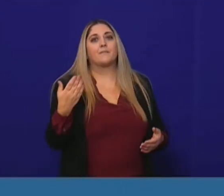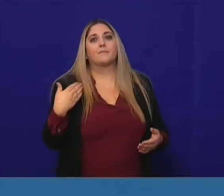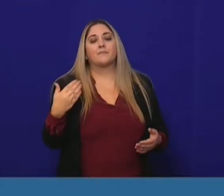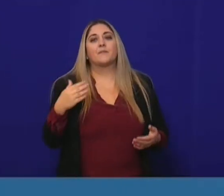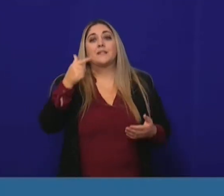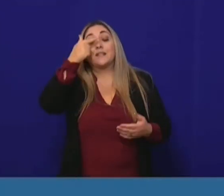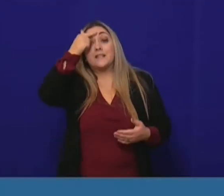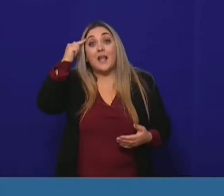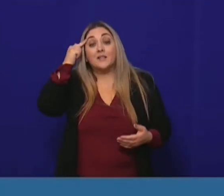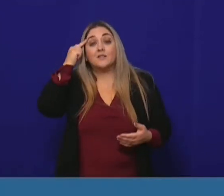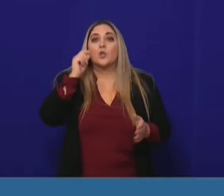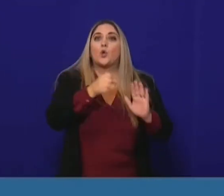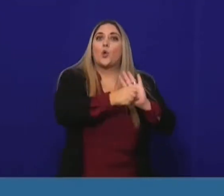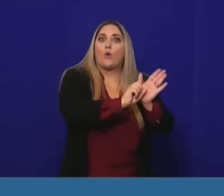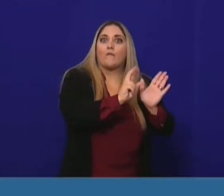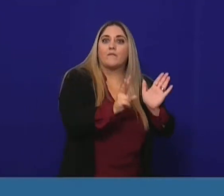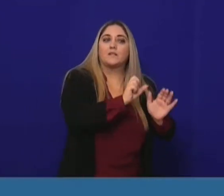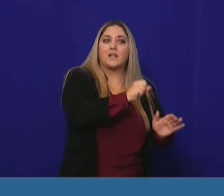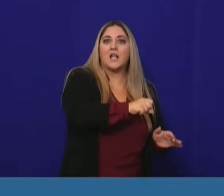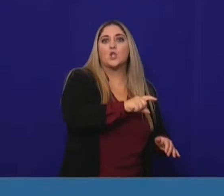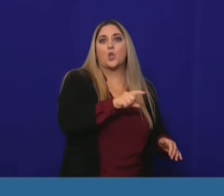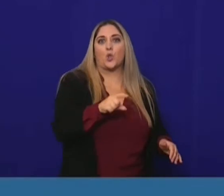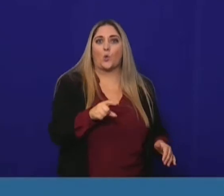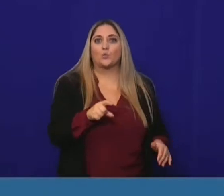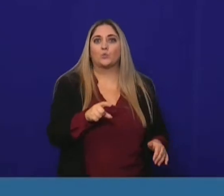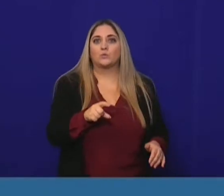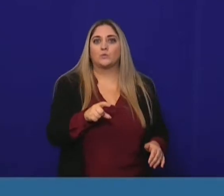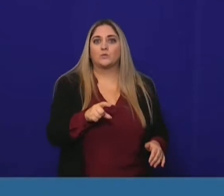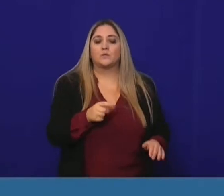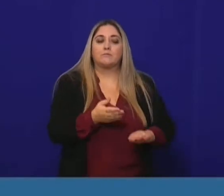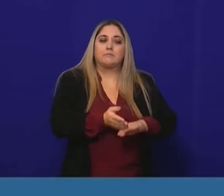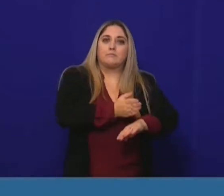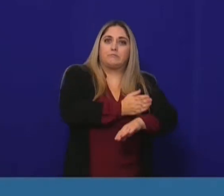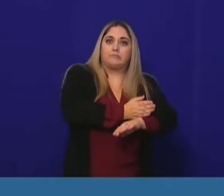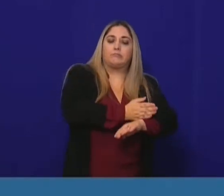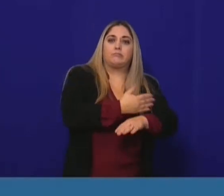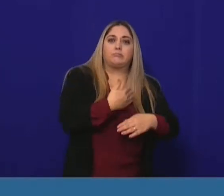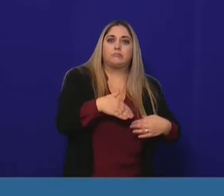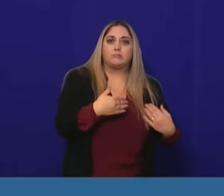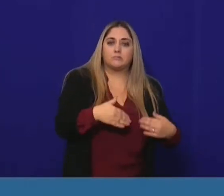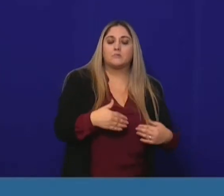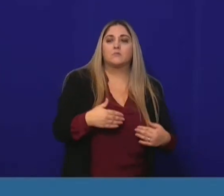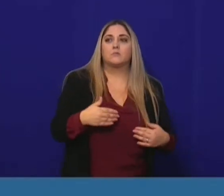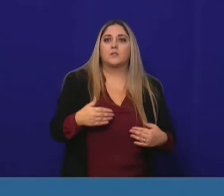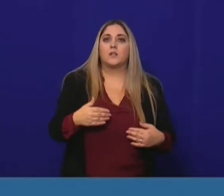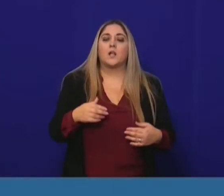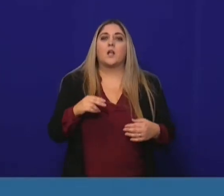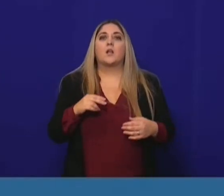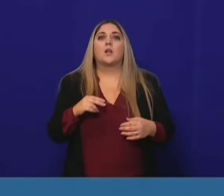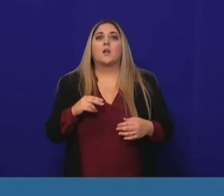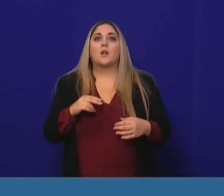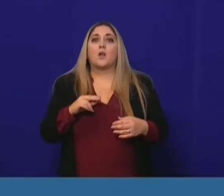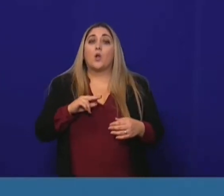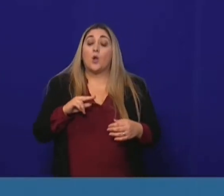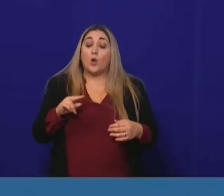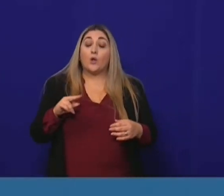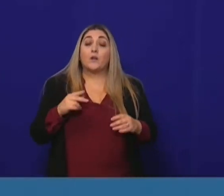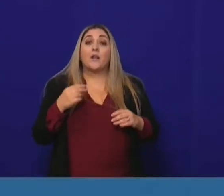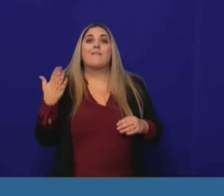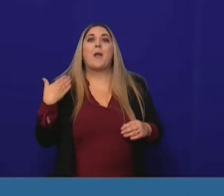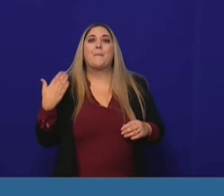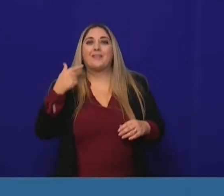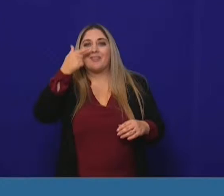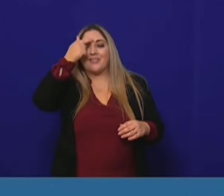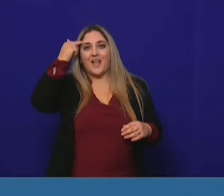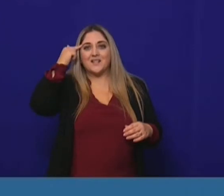for COVID, so you can have an early test also by means of even the rapid tests that we